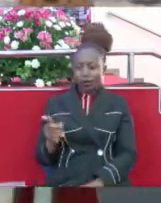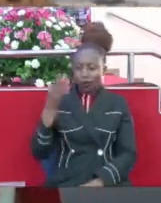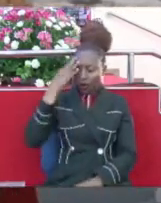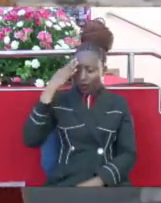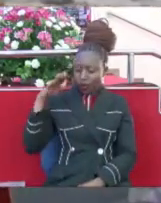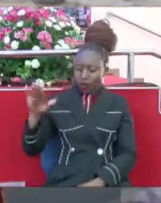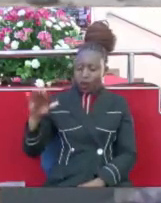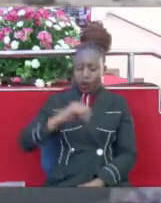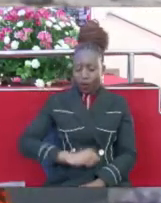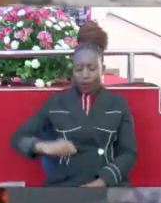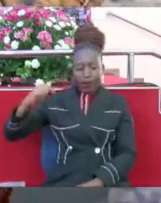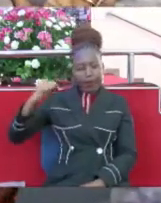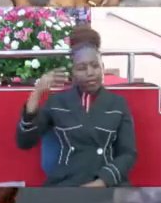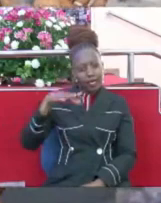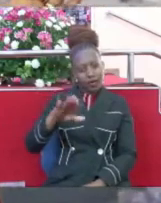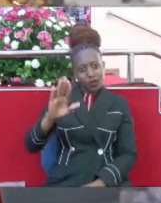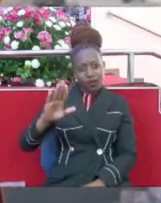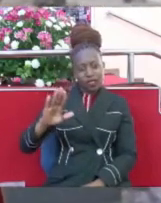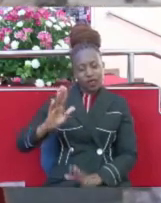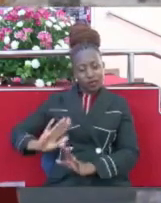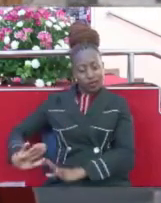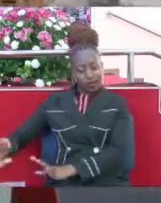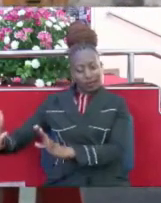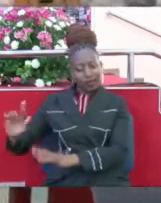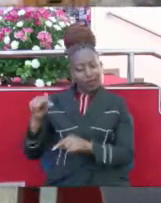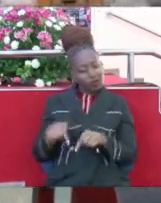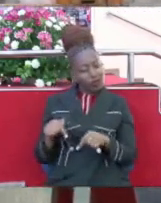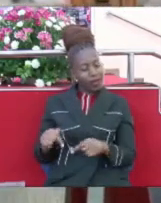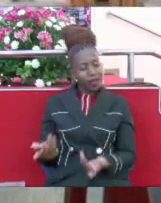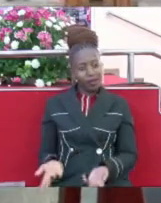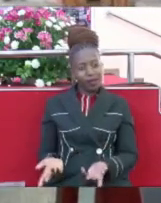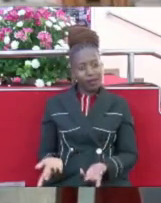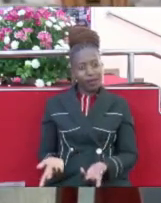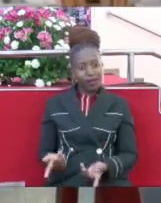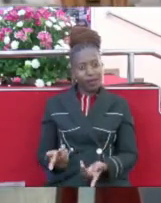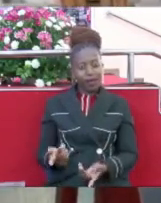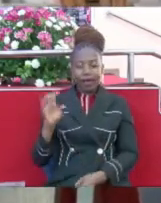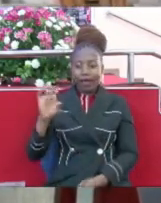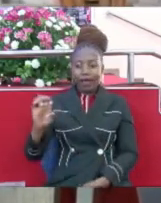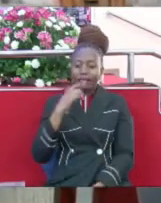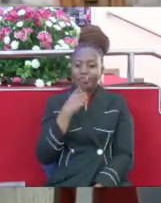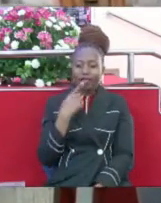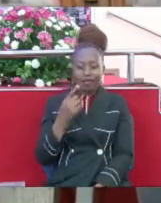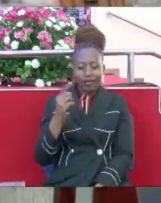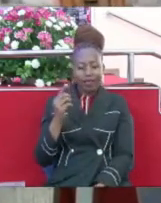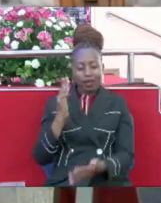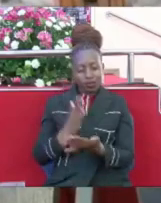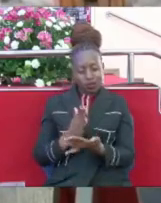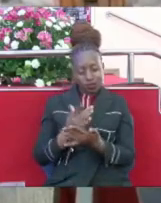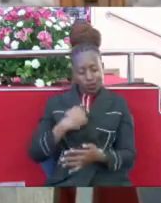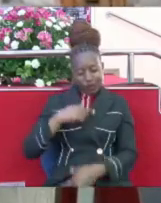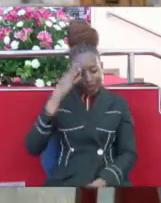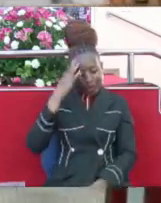And Elisha is like, najua, I know. But keep quiet. And then they went on